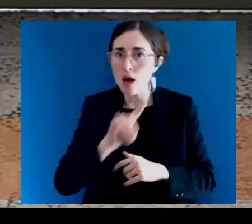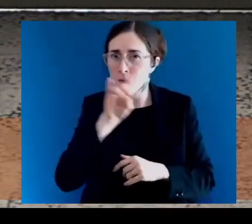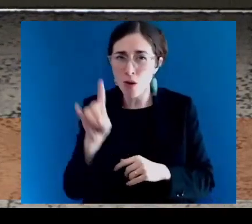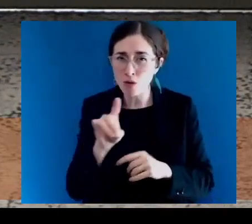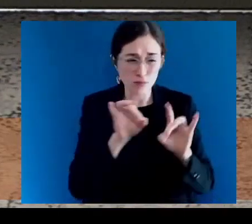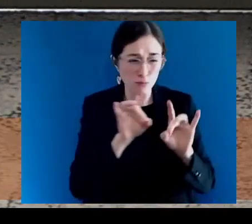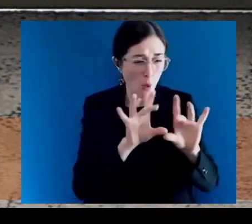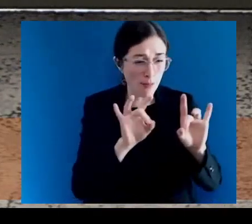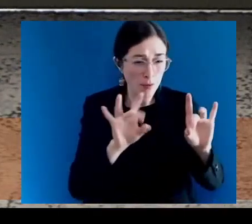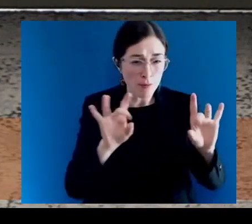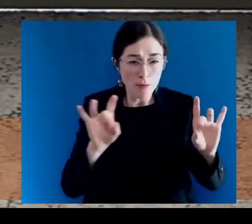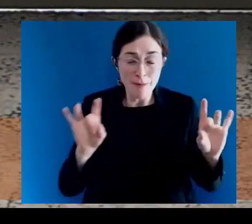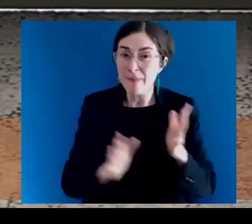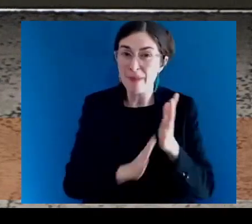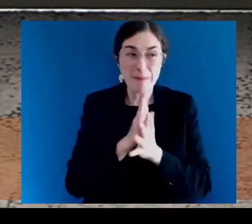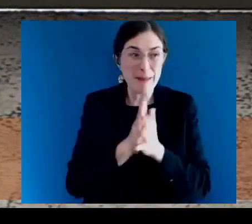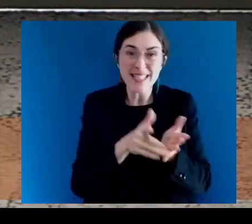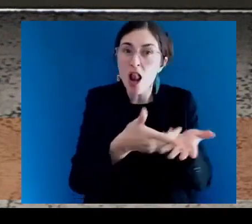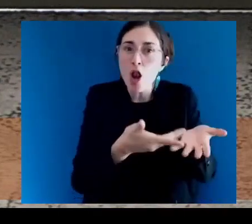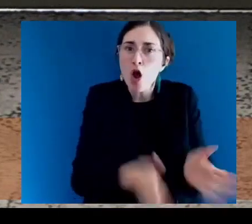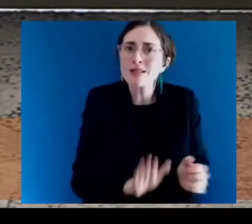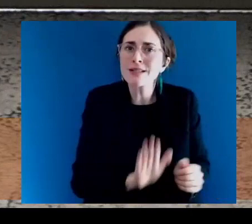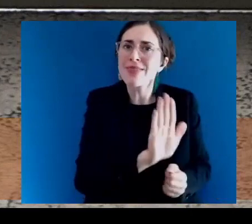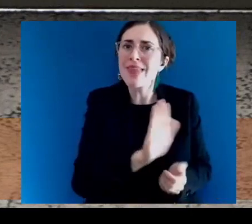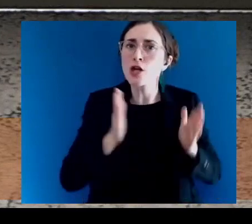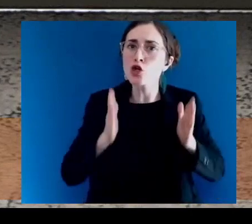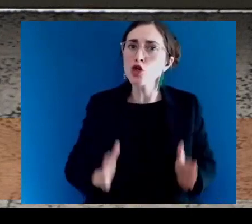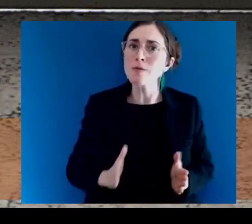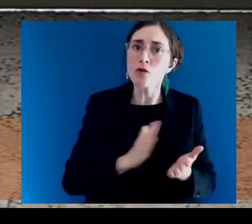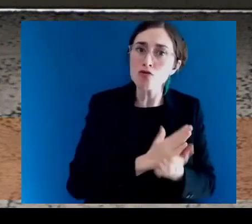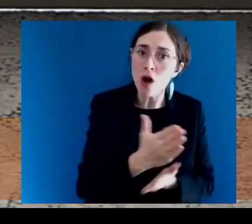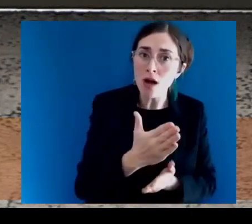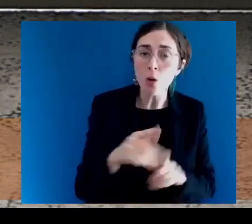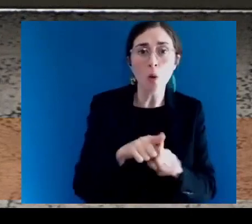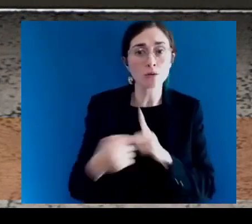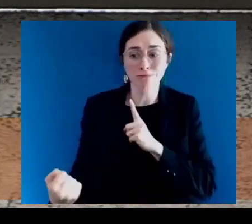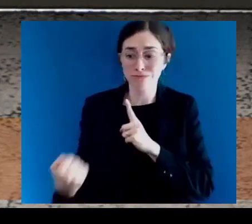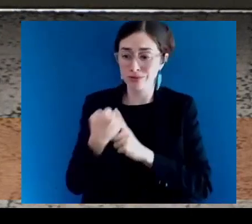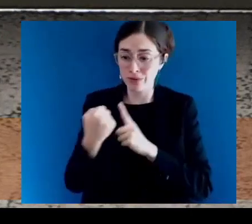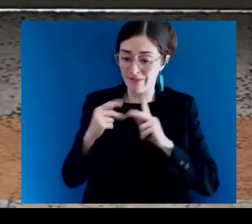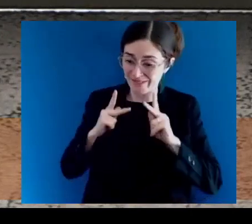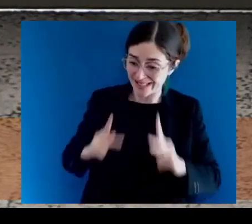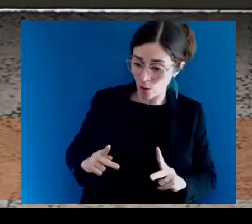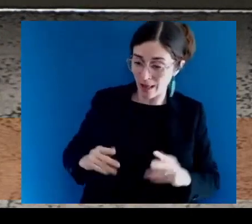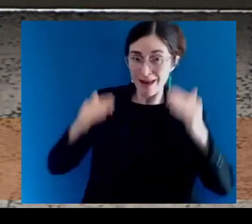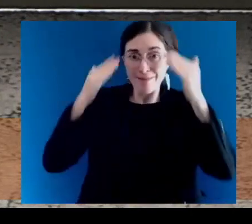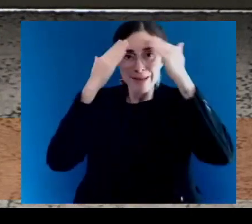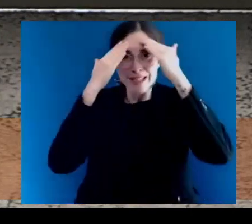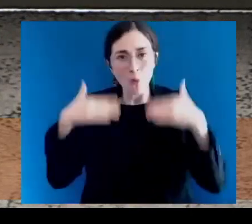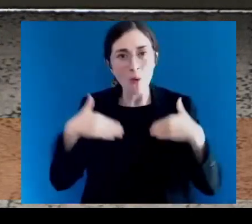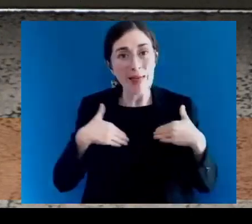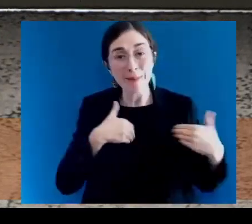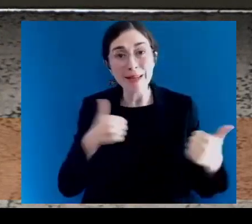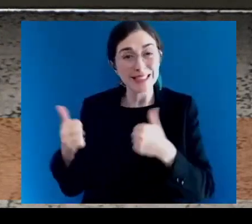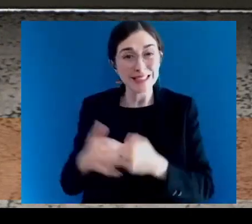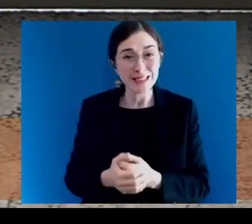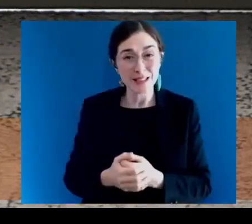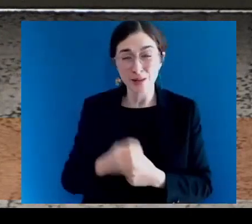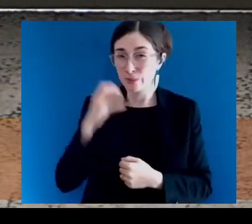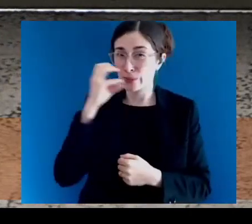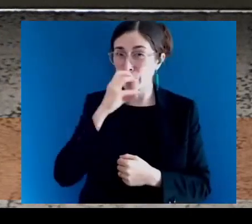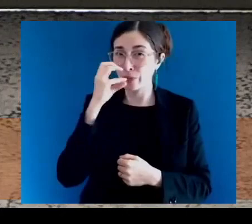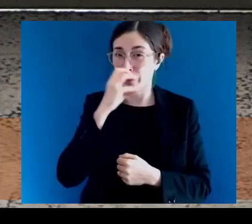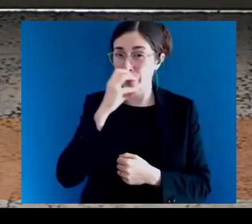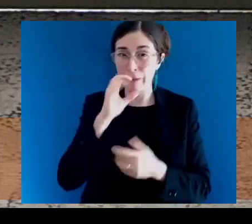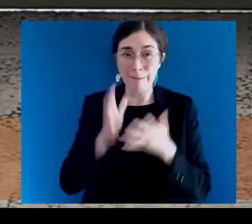human rights of affected peoples as well as their physical and mental well-being. Extreme events are also contributing to the damage of First